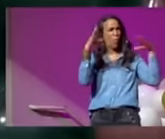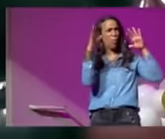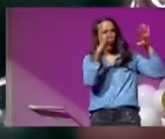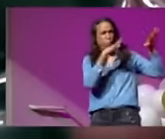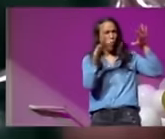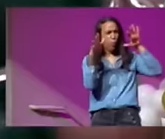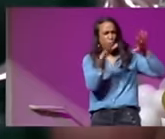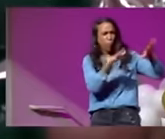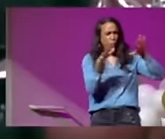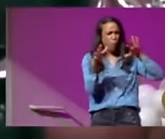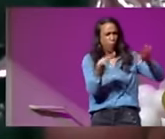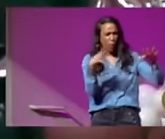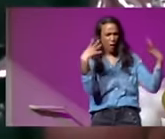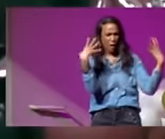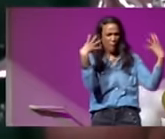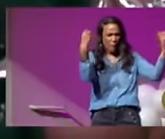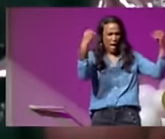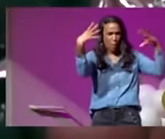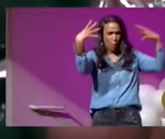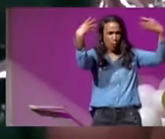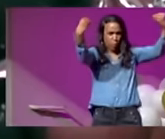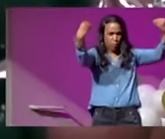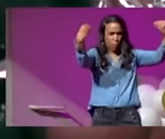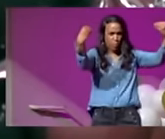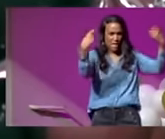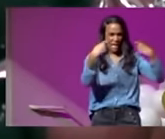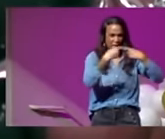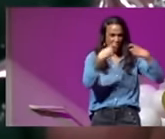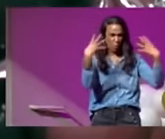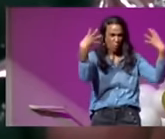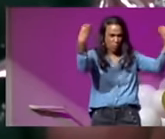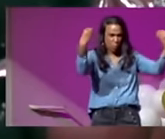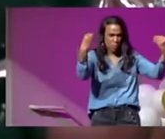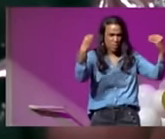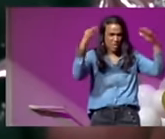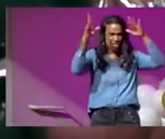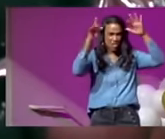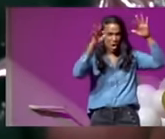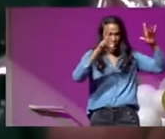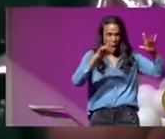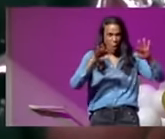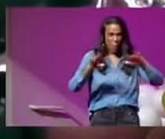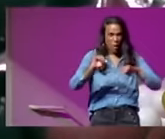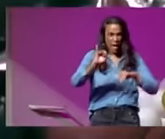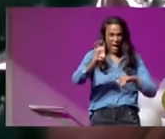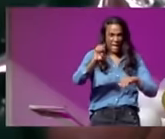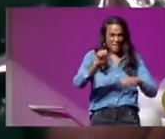cyclone, caused power failures as snow and ice,